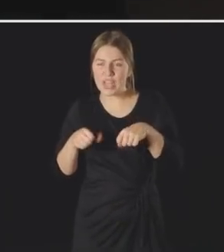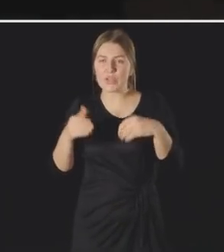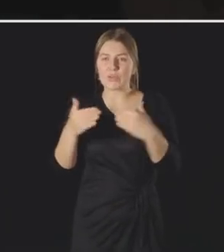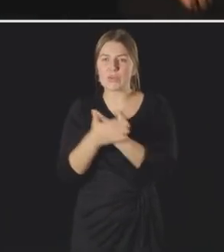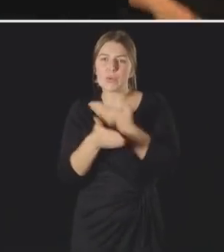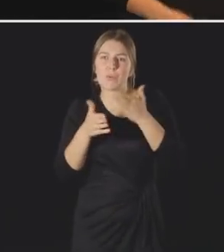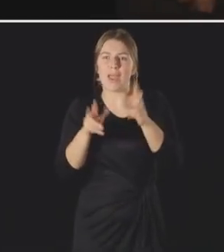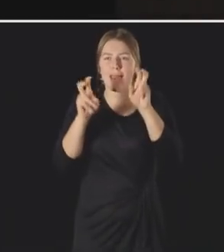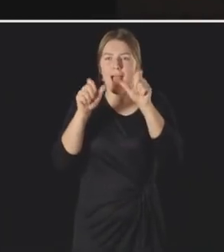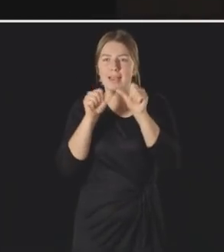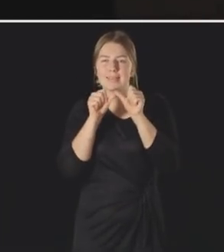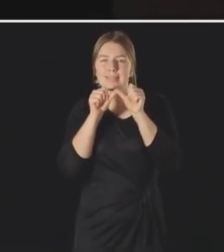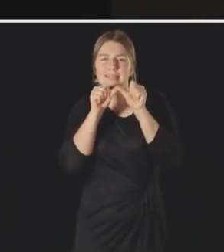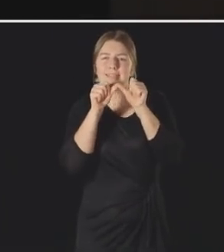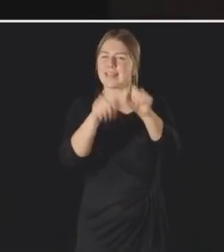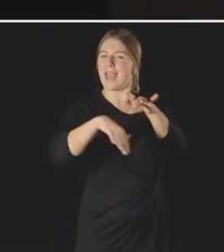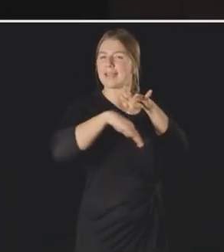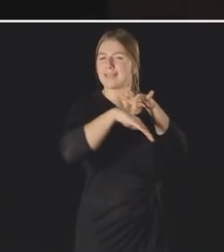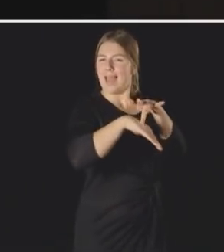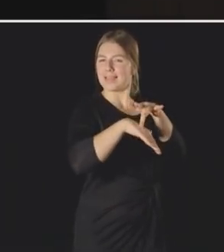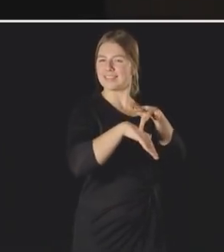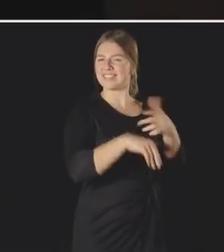technology to stay in touch.